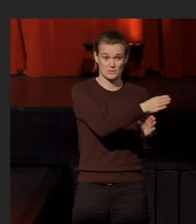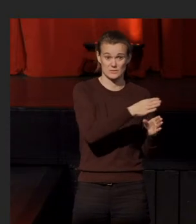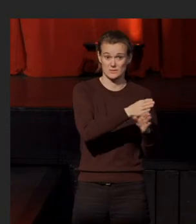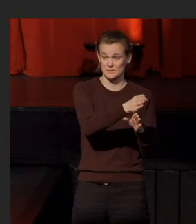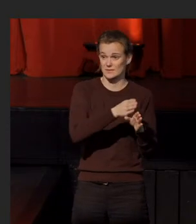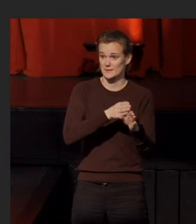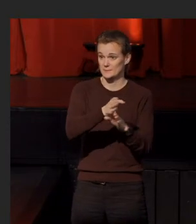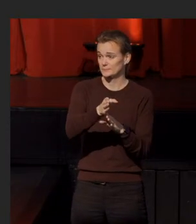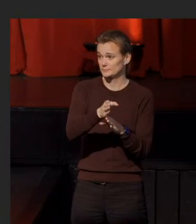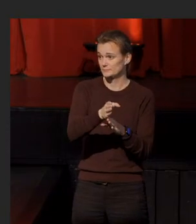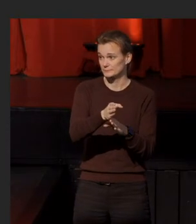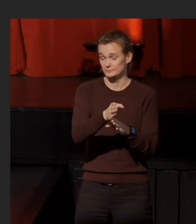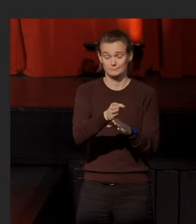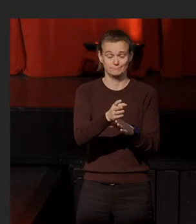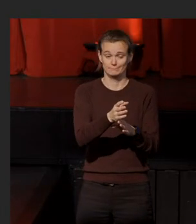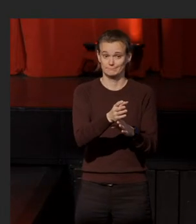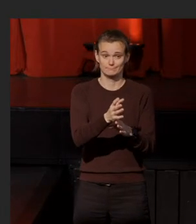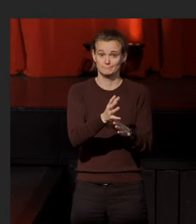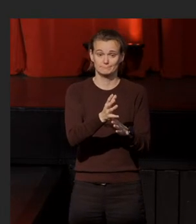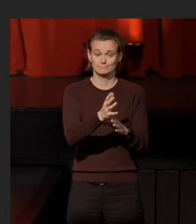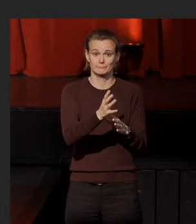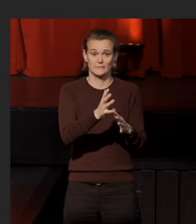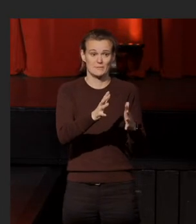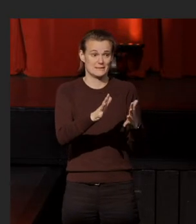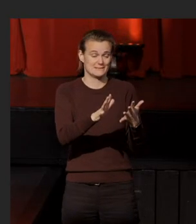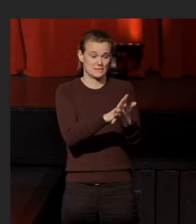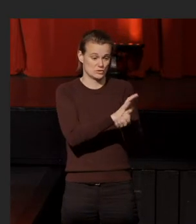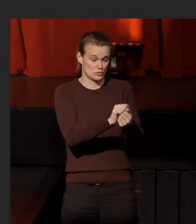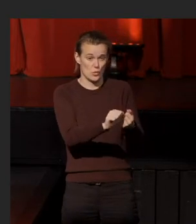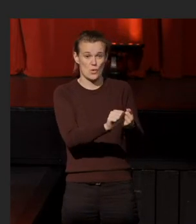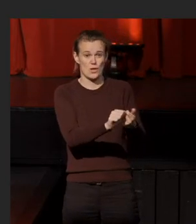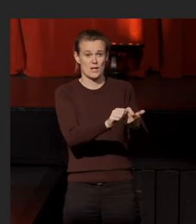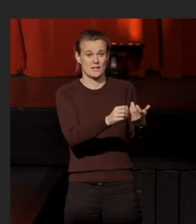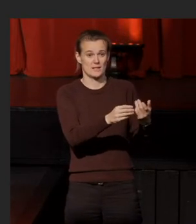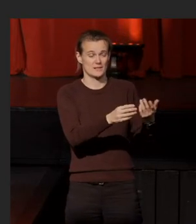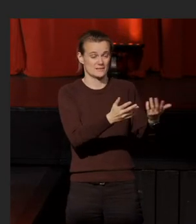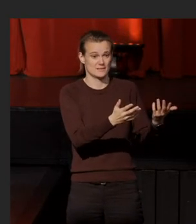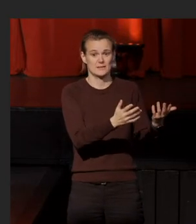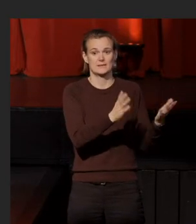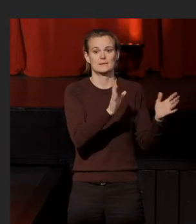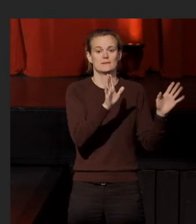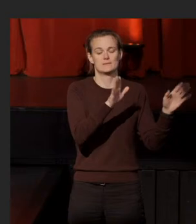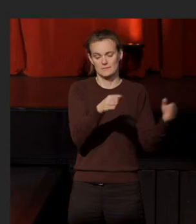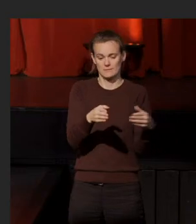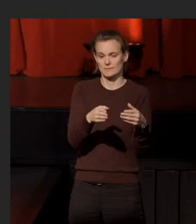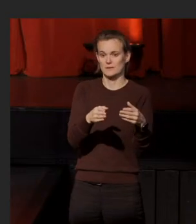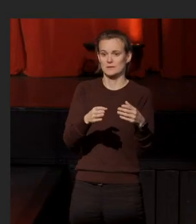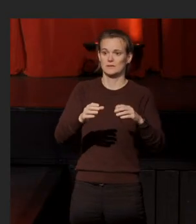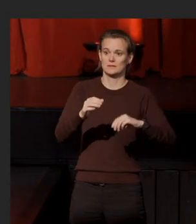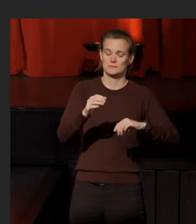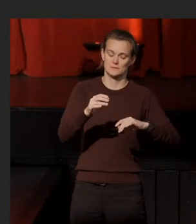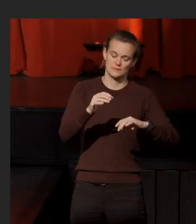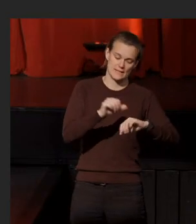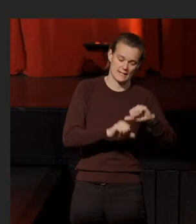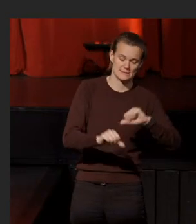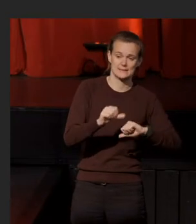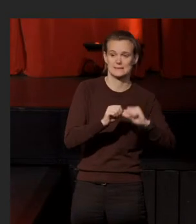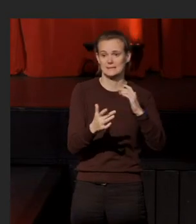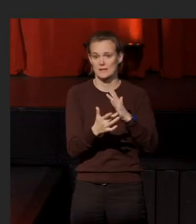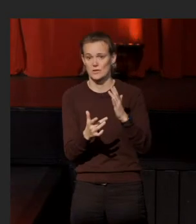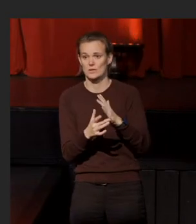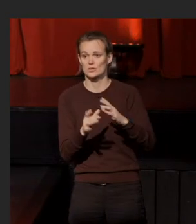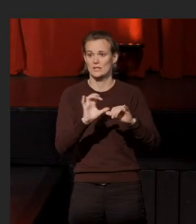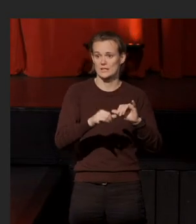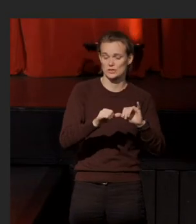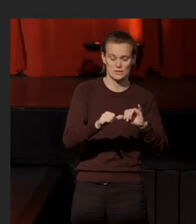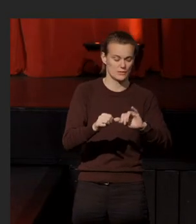been hollowed out in favor of engineering, sciences, technology, the functional disciplines to keep